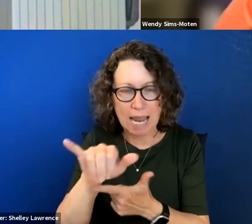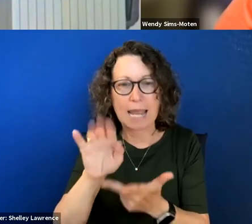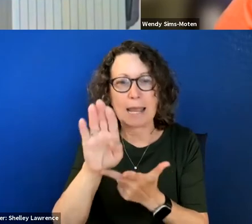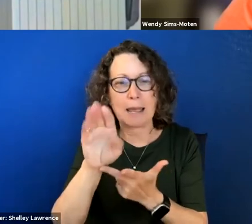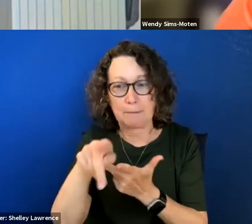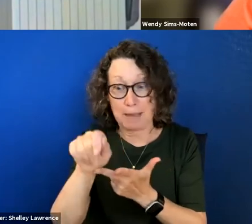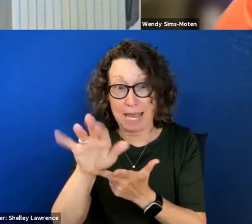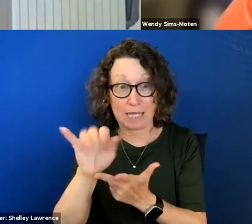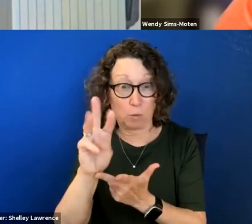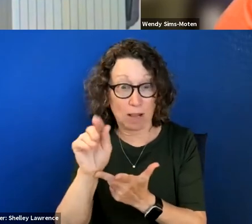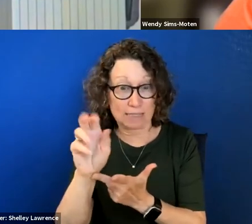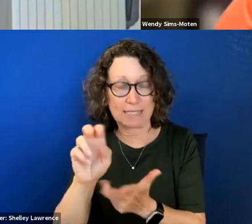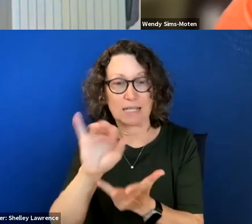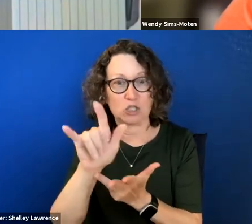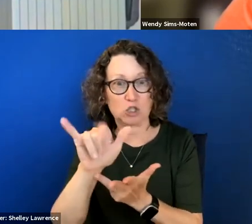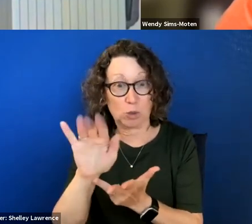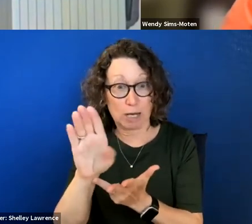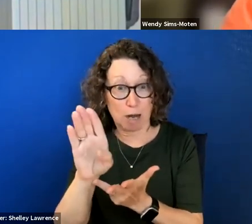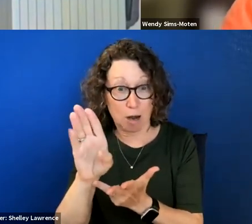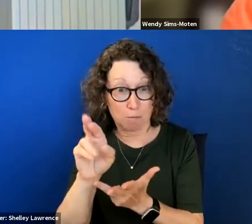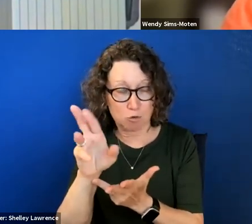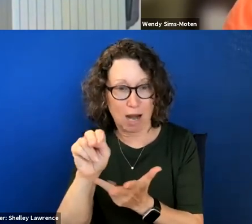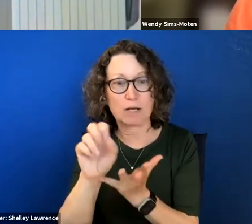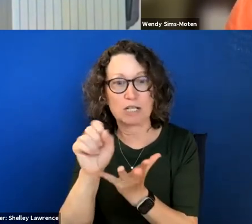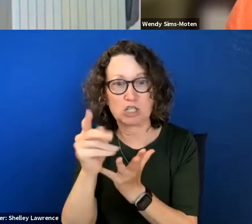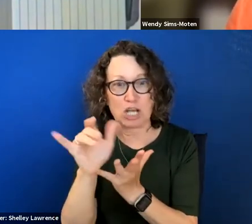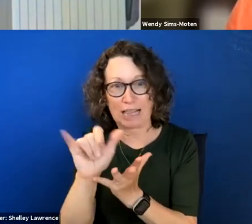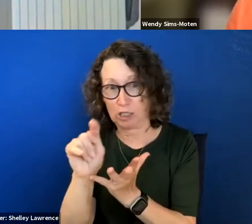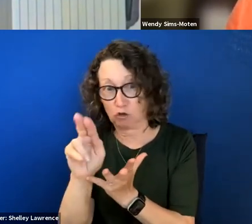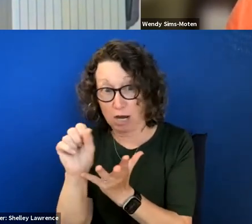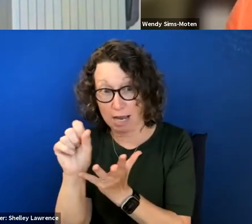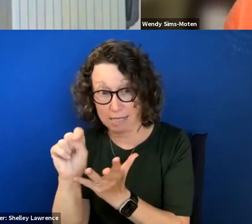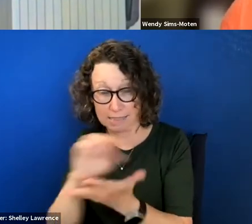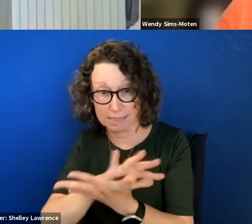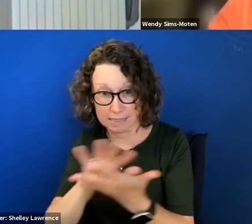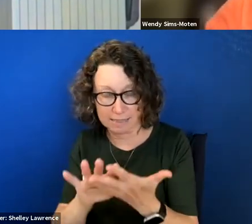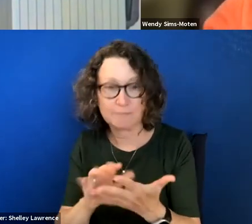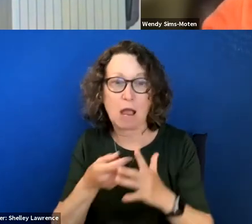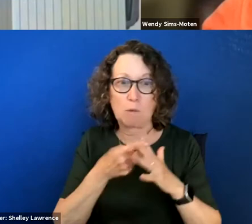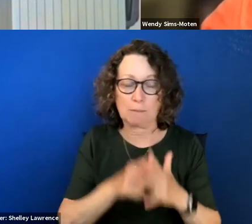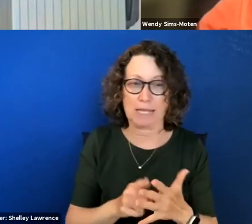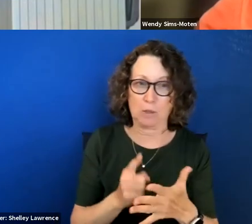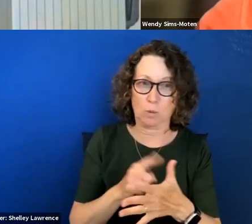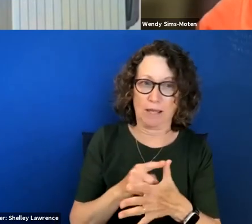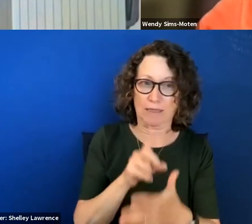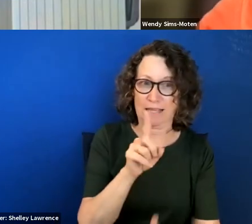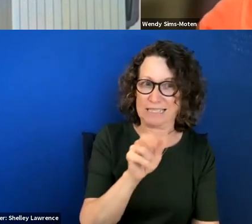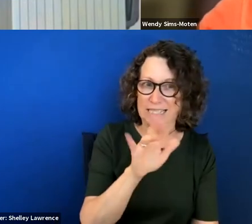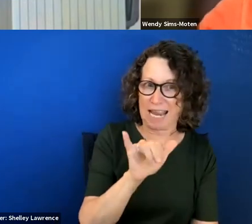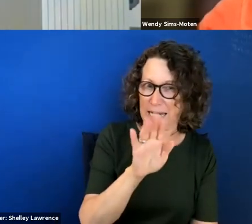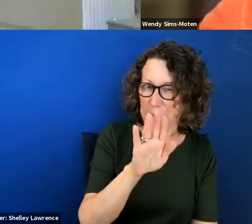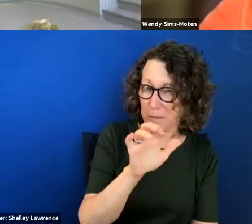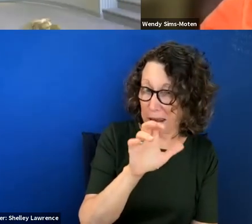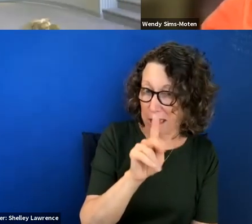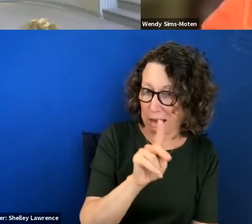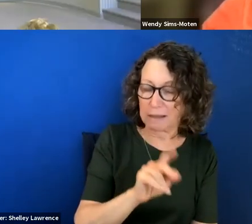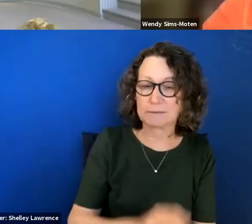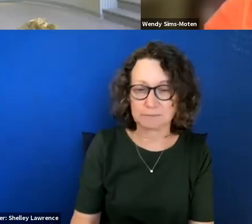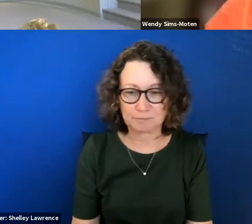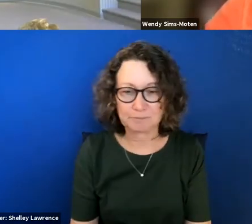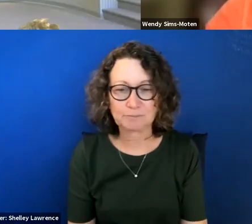Wilson, Judy Brown, Shelley Trost. And I will begin with Danny Blunk.